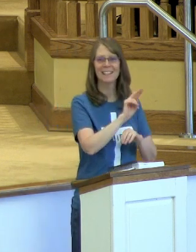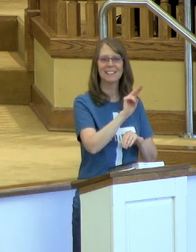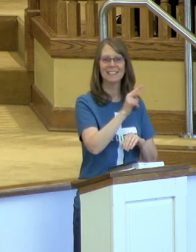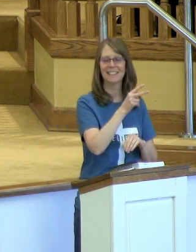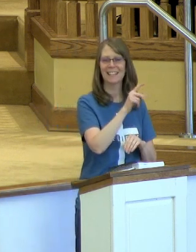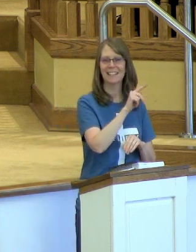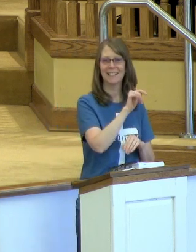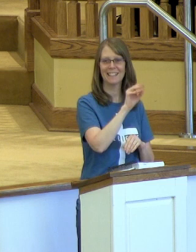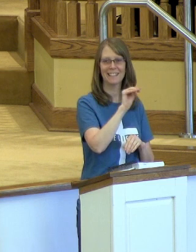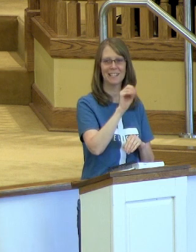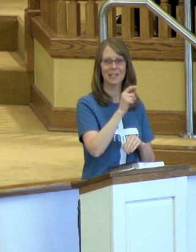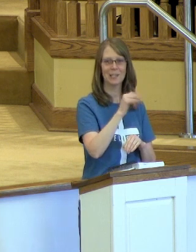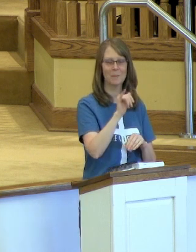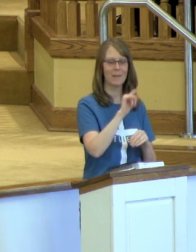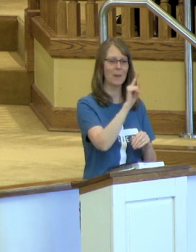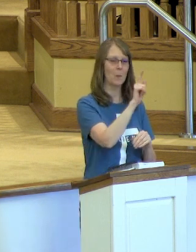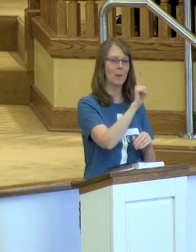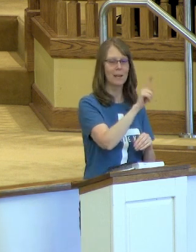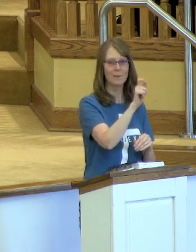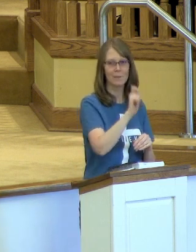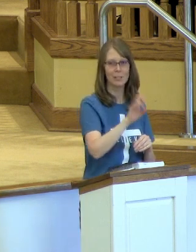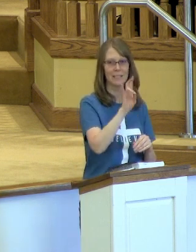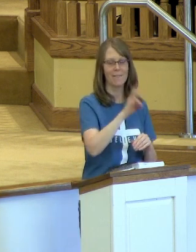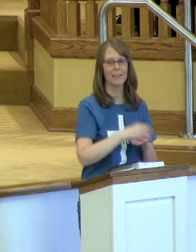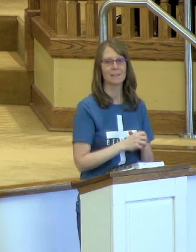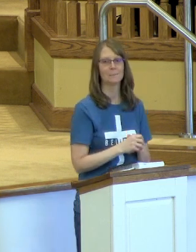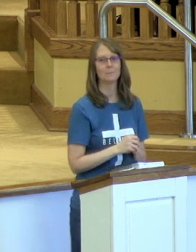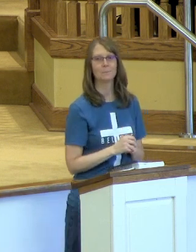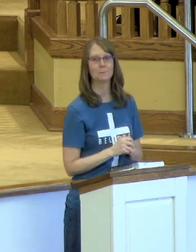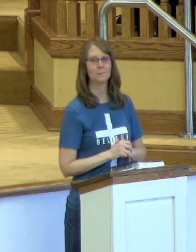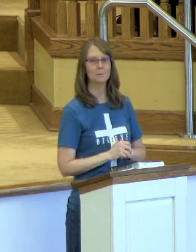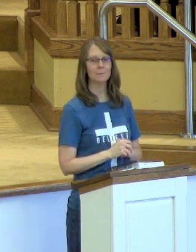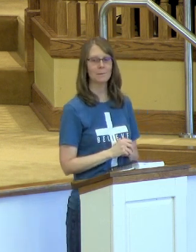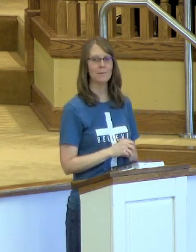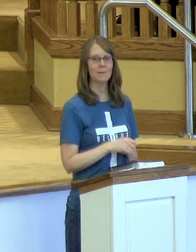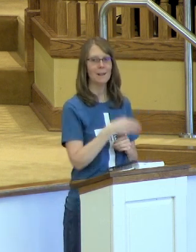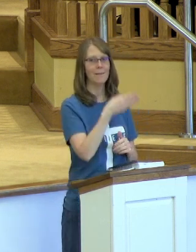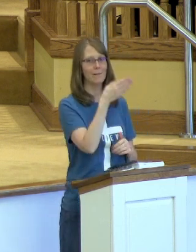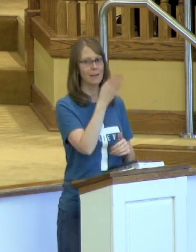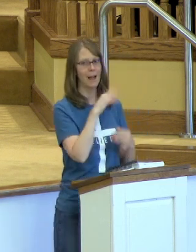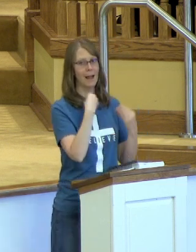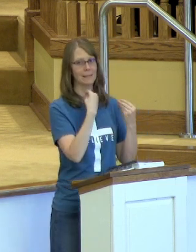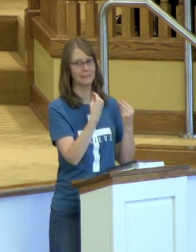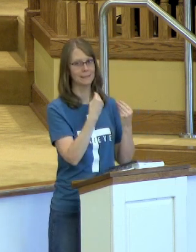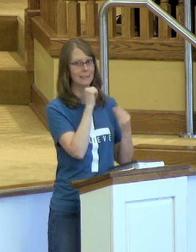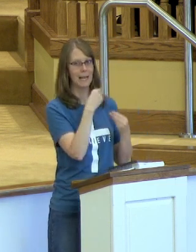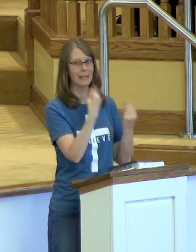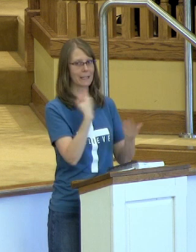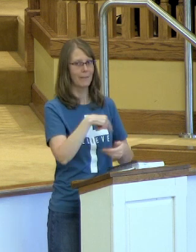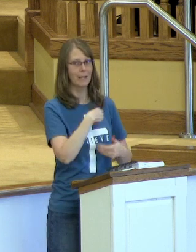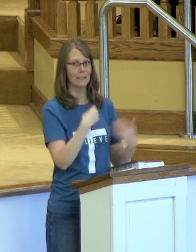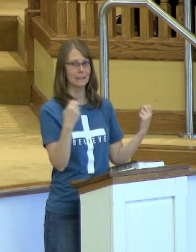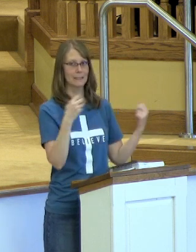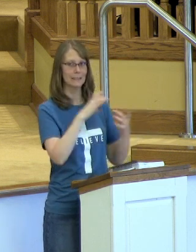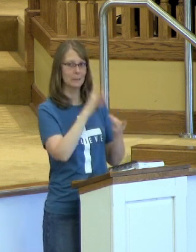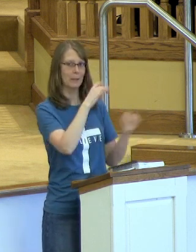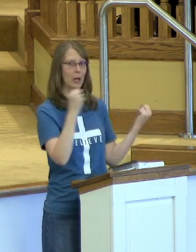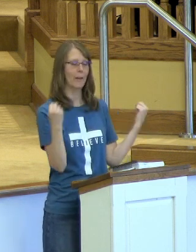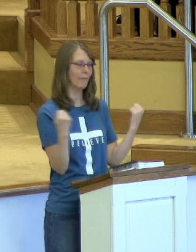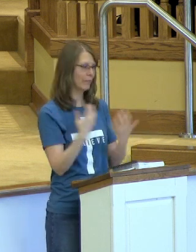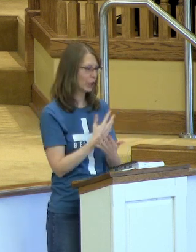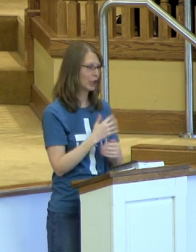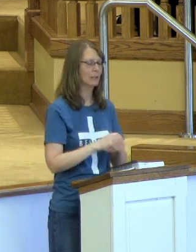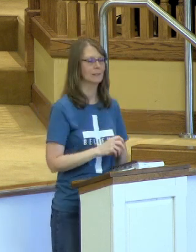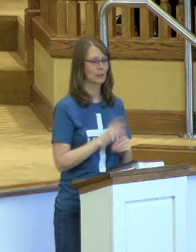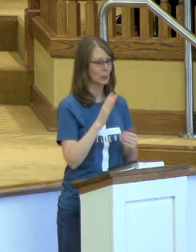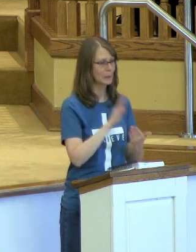God hath not given us a spirit of fear, but of power and of love and of a sound mind. We haven't sang this one in a while. Miranda, there we go. We're going to